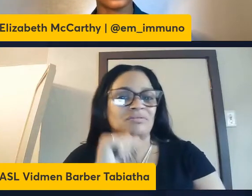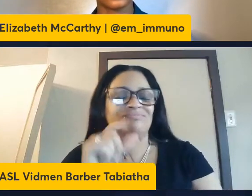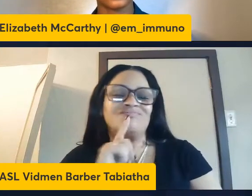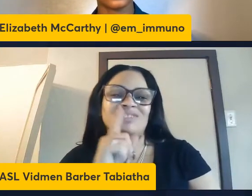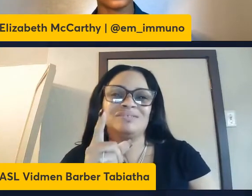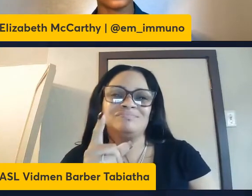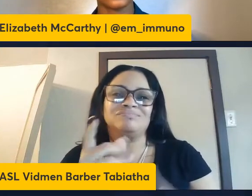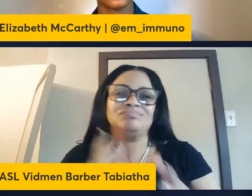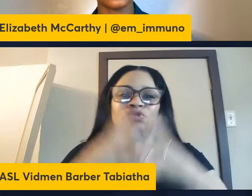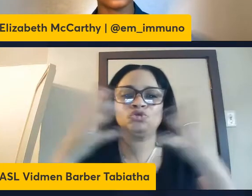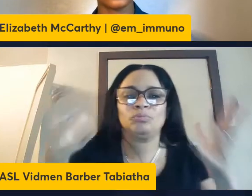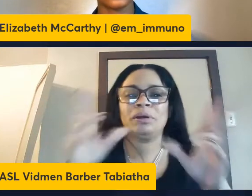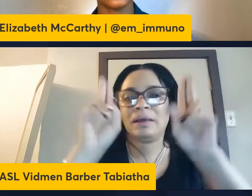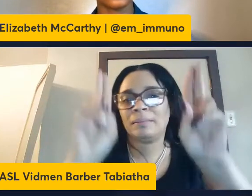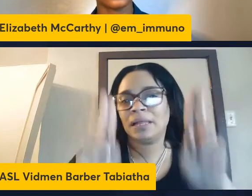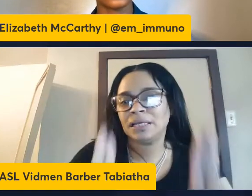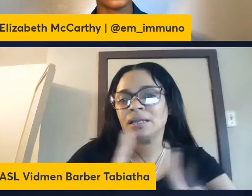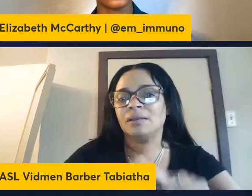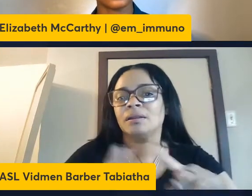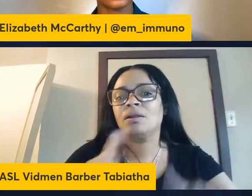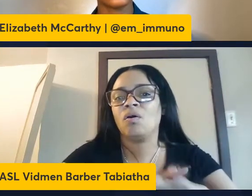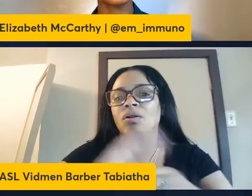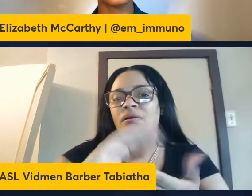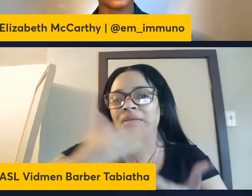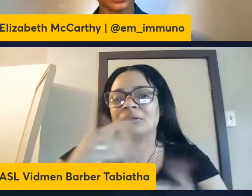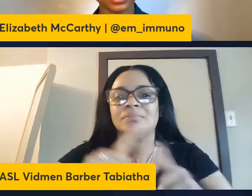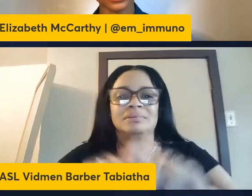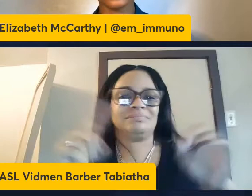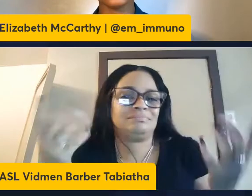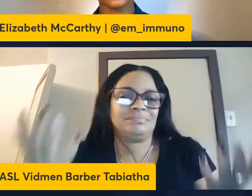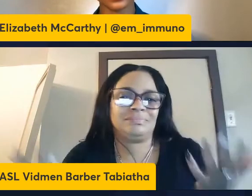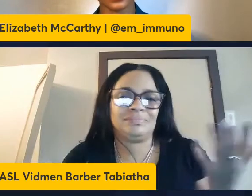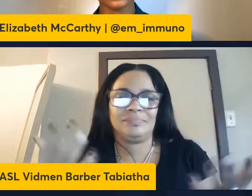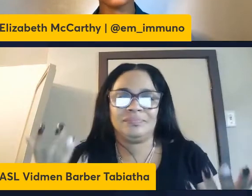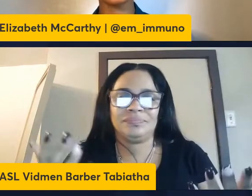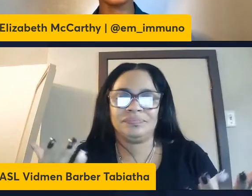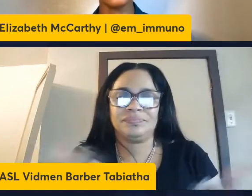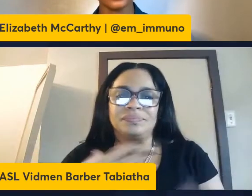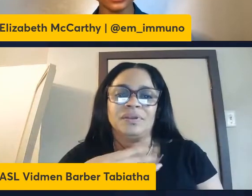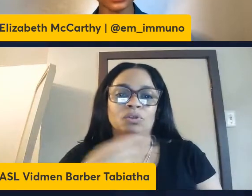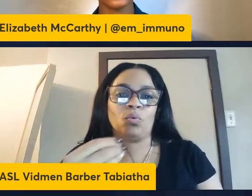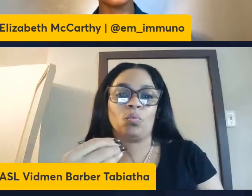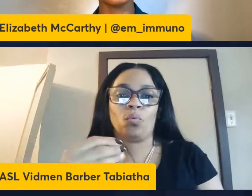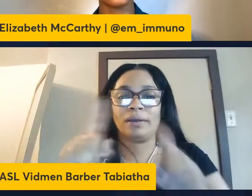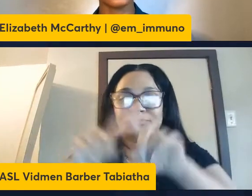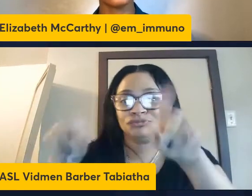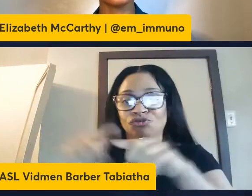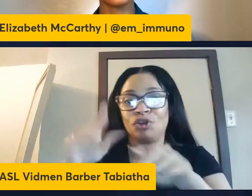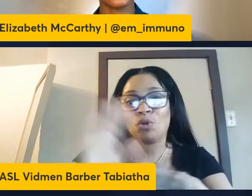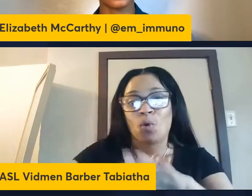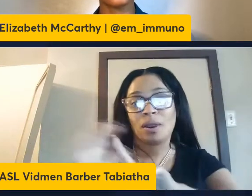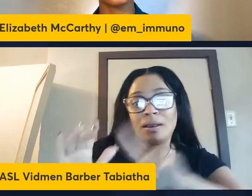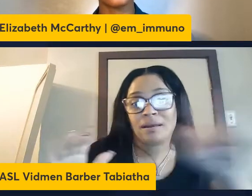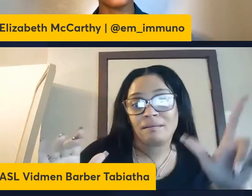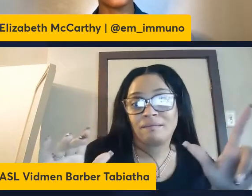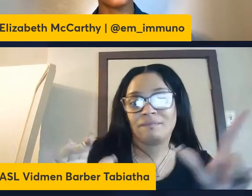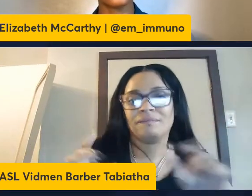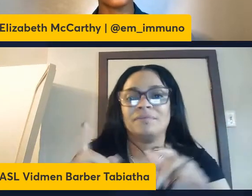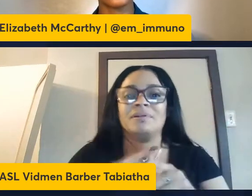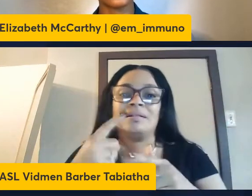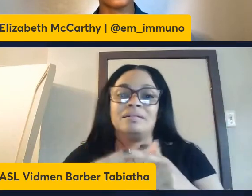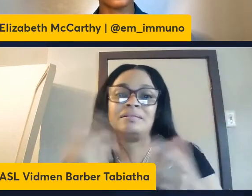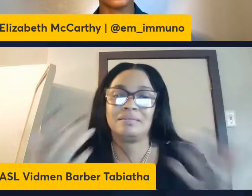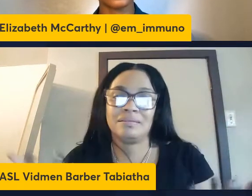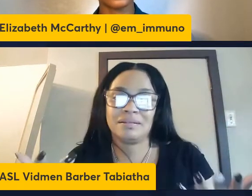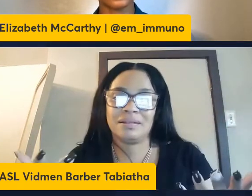interactive application on my laptop. It was just the white screen on the left. And then I get the figure saved